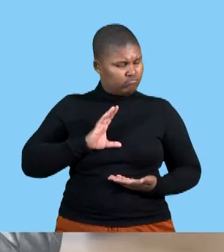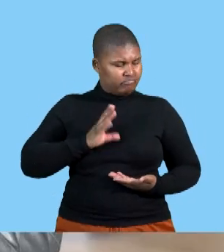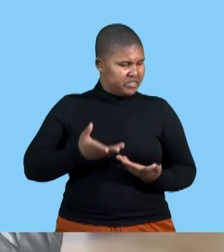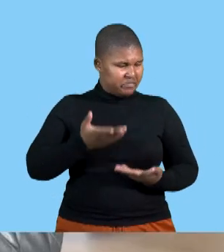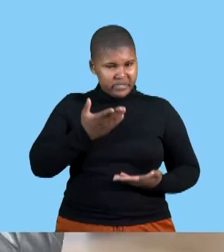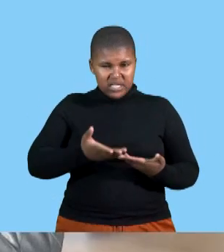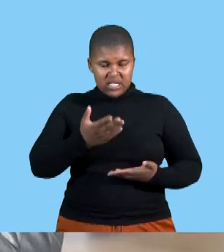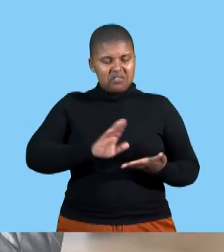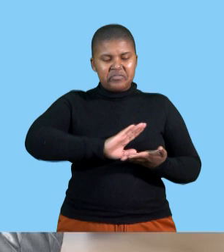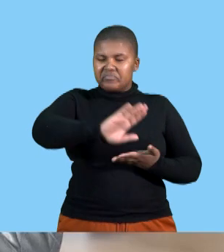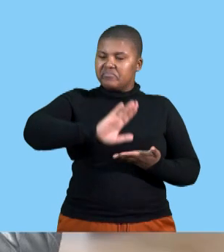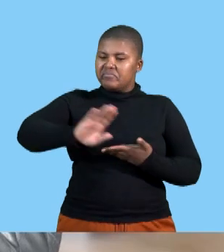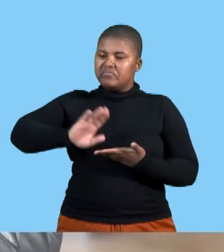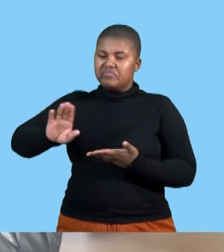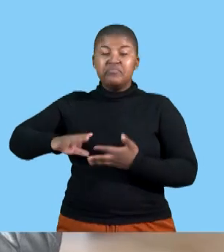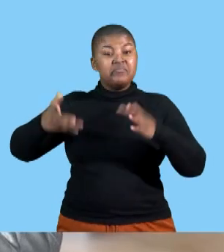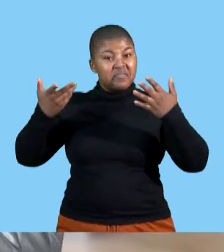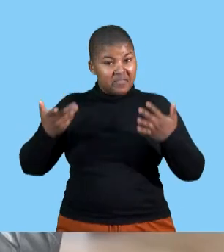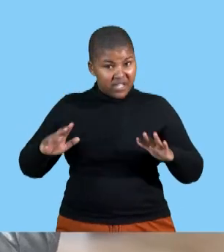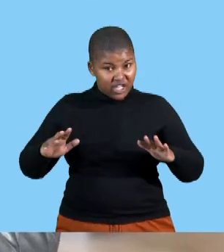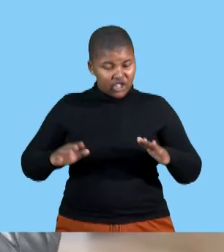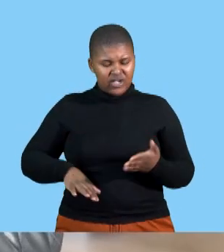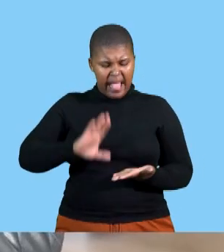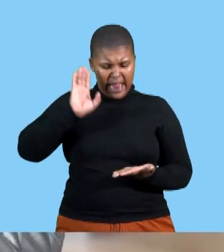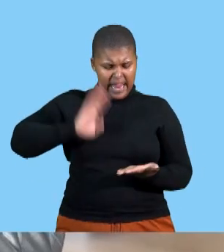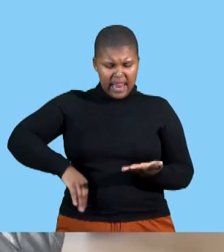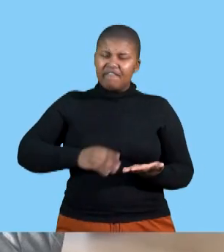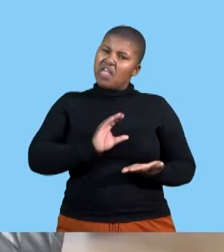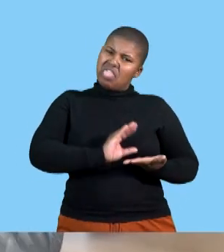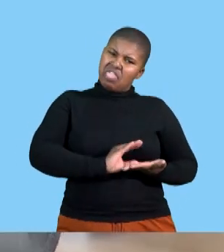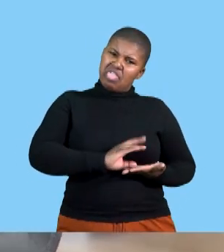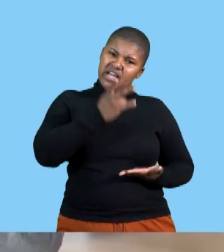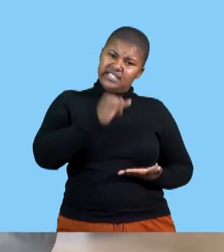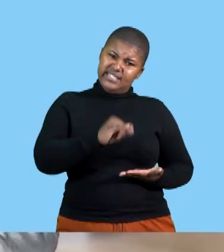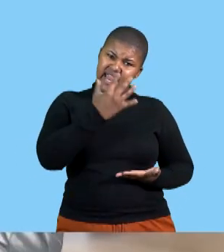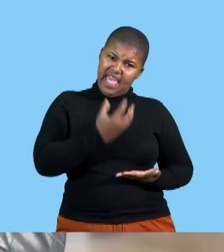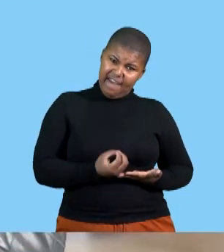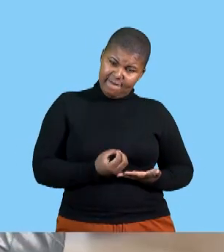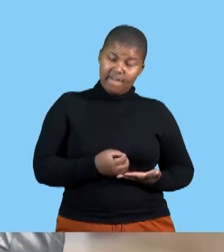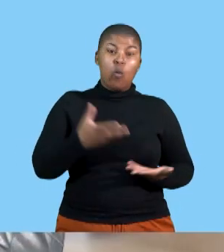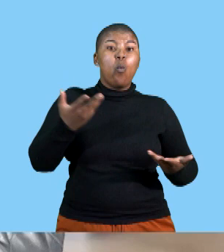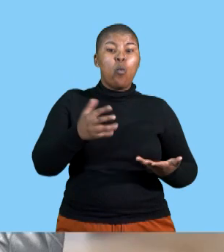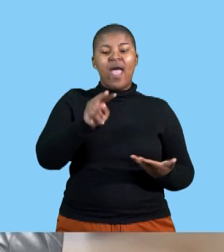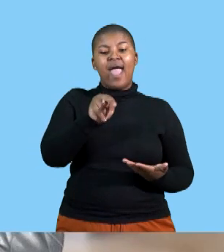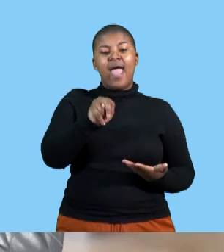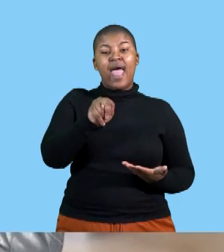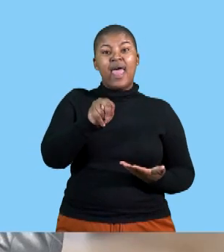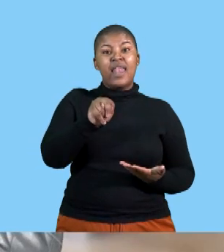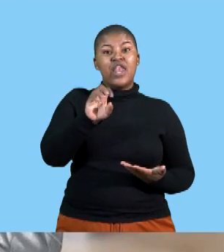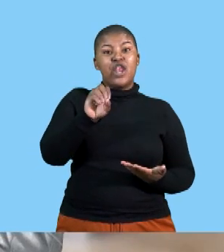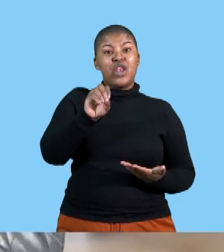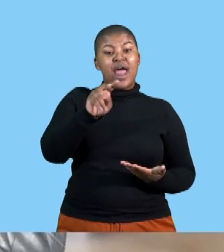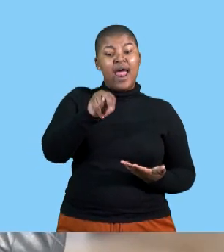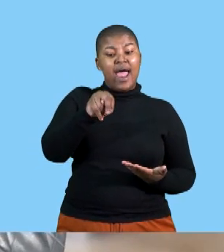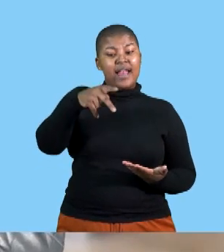there's extra money in the business after we have, not in a business, in a non-profit company actually, after we have